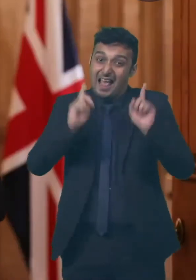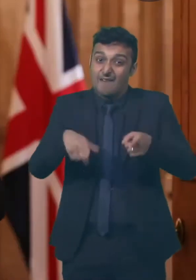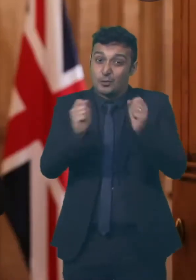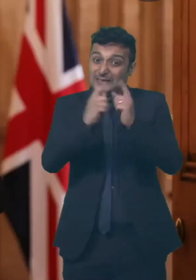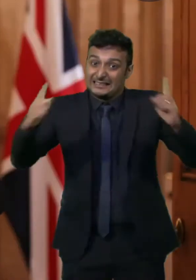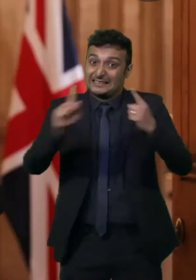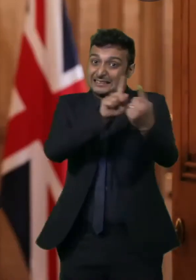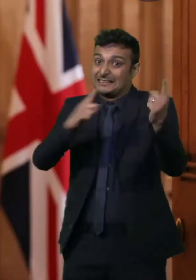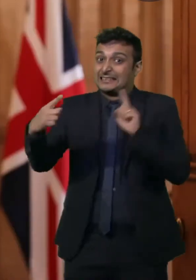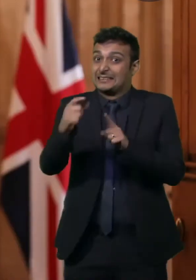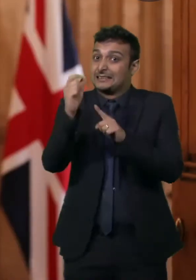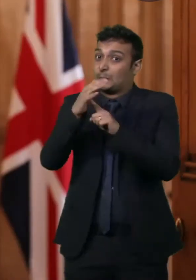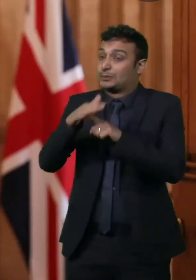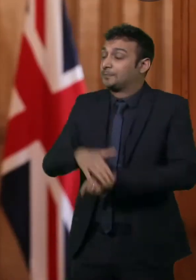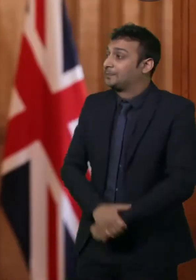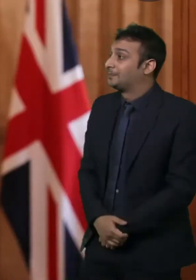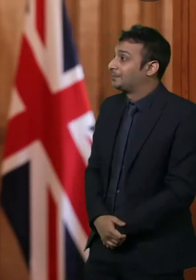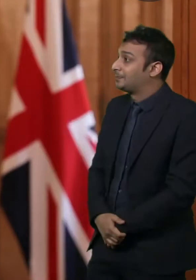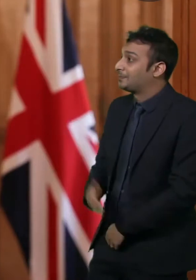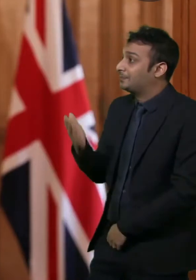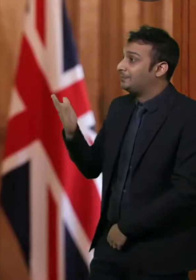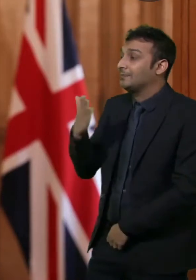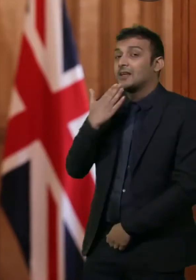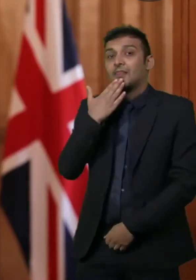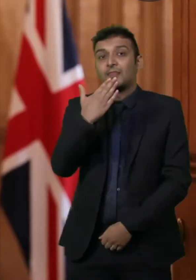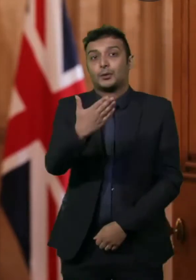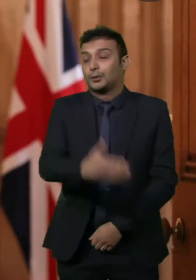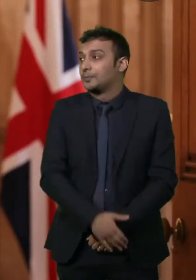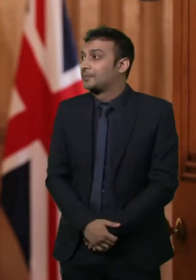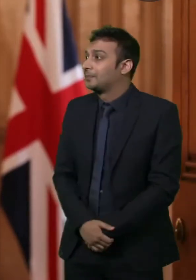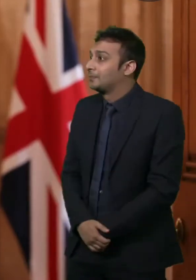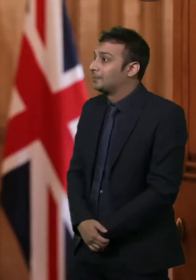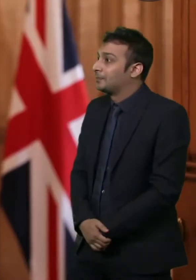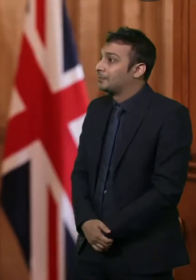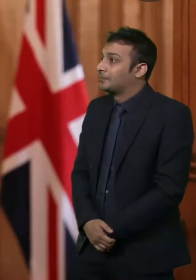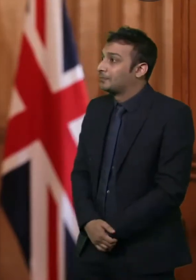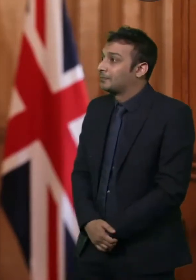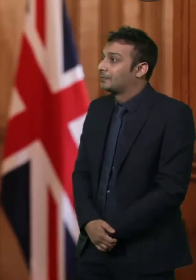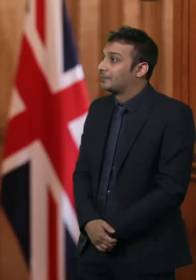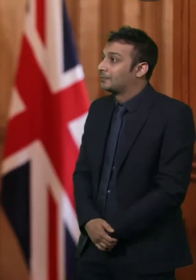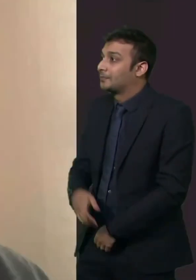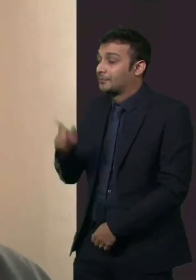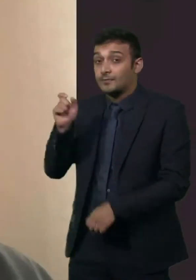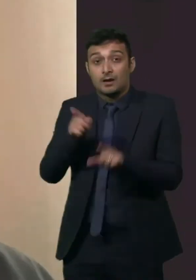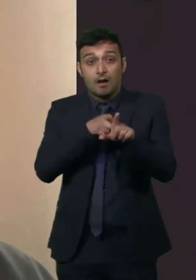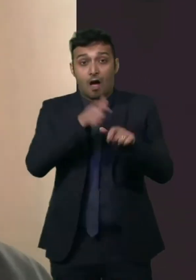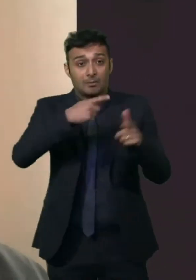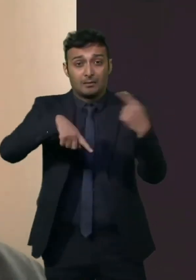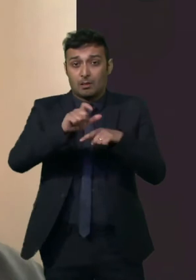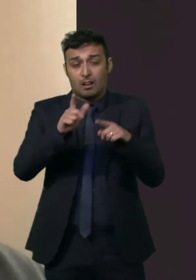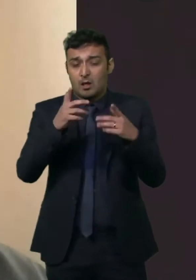go to Arjun from Watford. Young people have been hit very hard as a result of the pandemic. However, the government has seemed to put us at the bottom of the priority